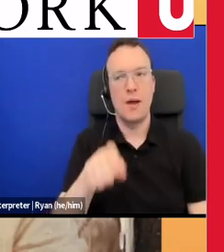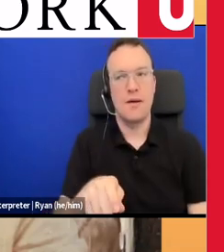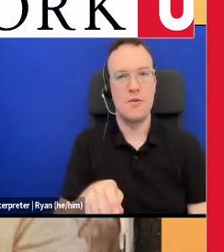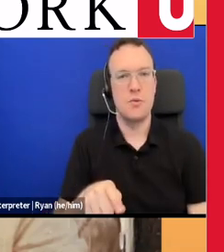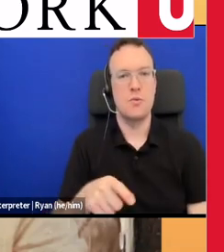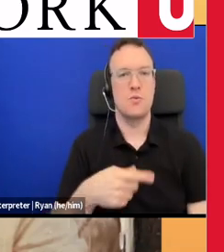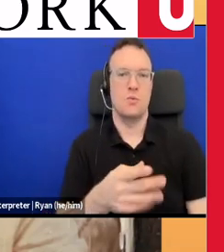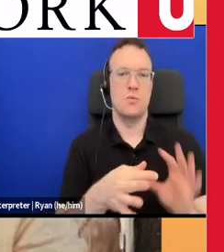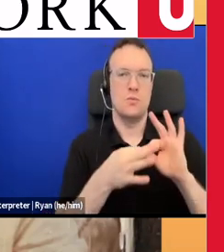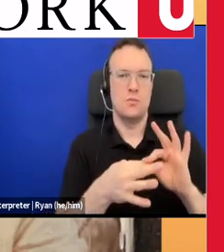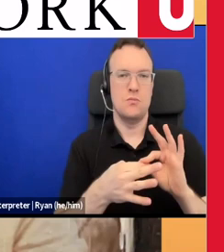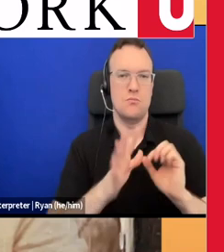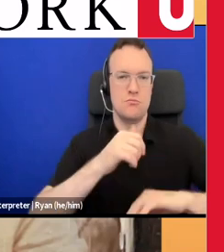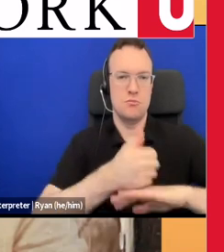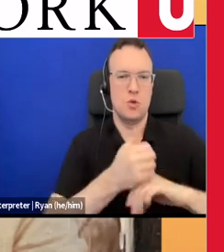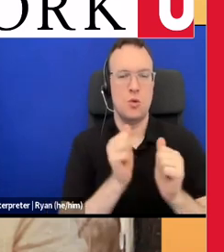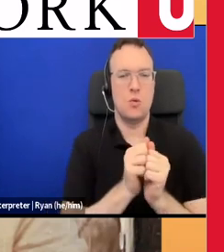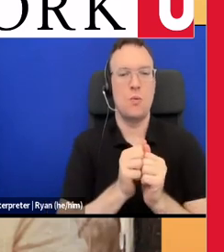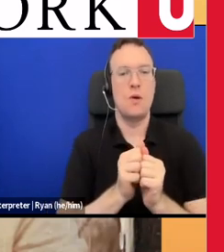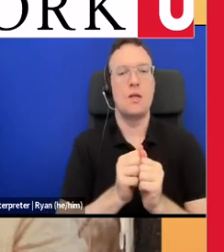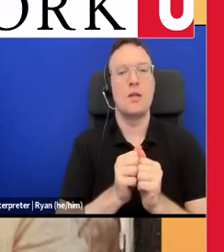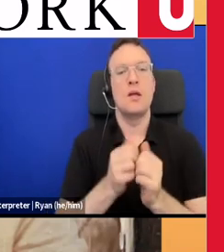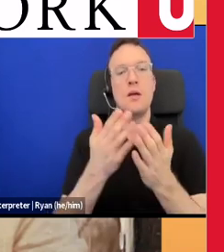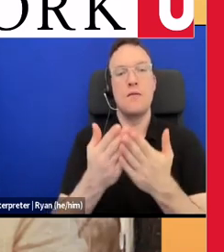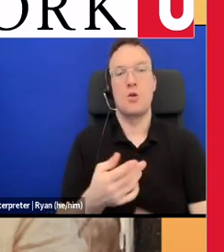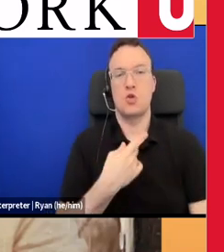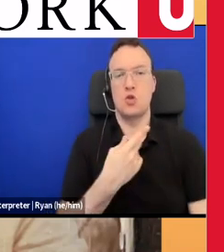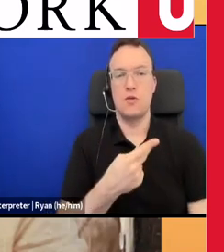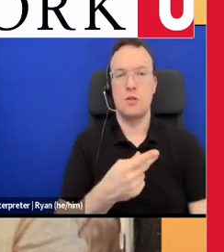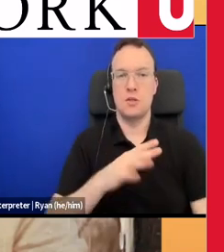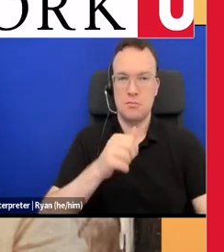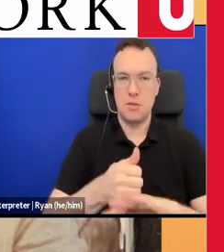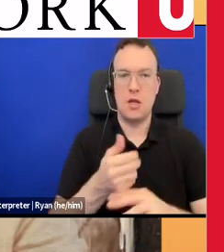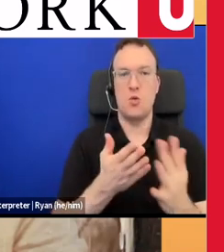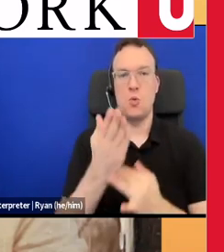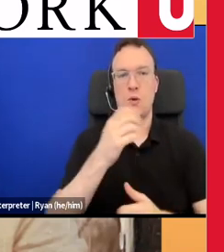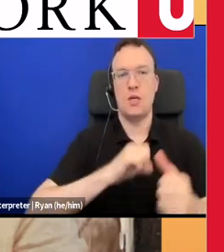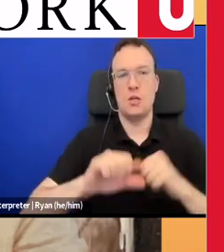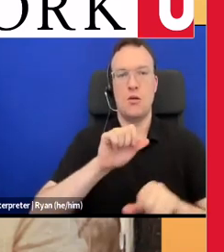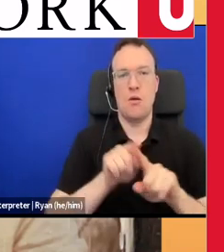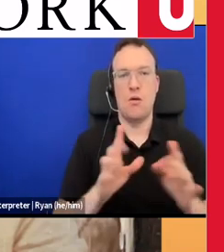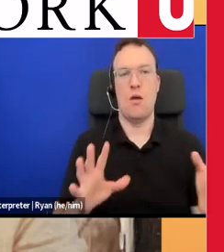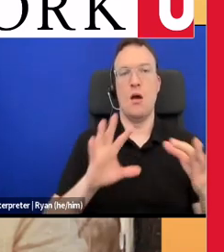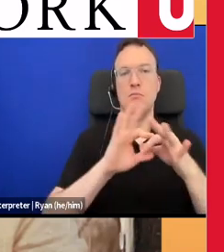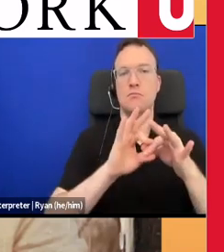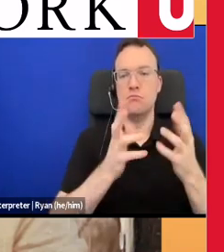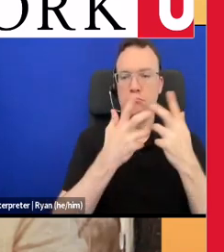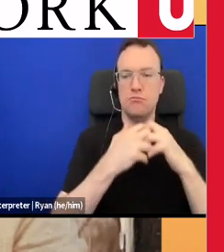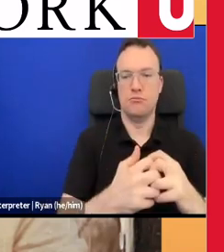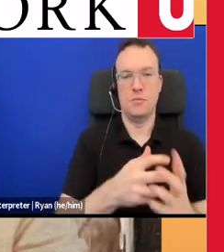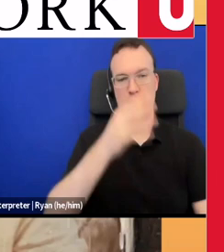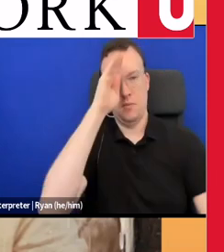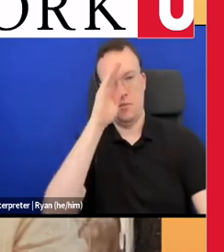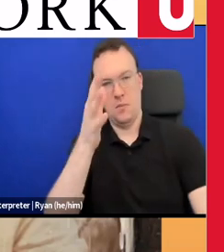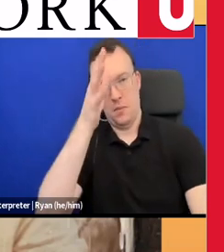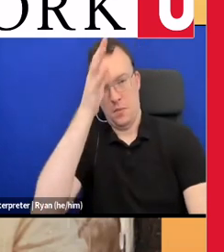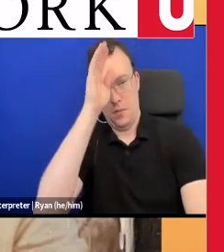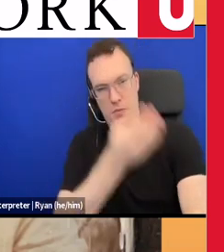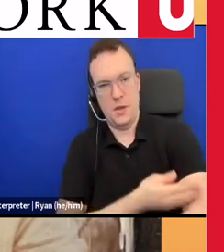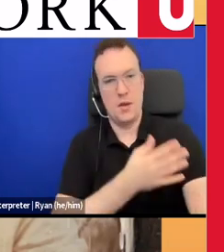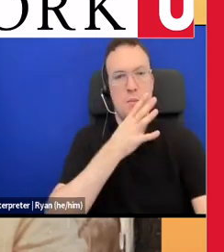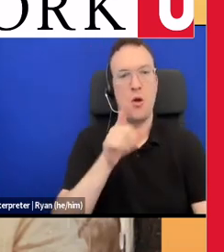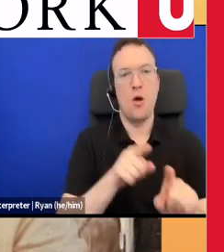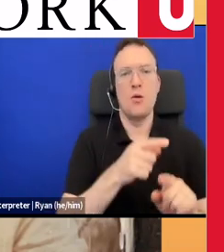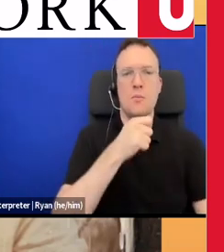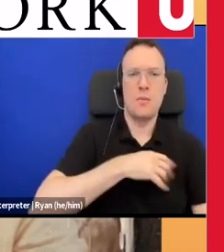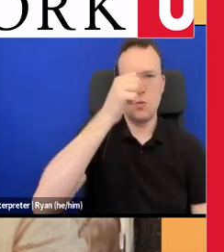is premised on the inalterability of the fact that we are made through each other and that our link to each other as mother and son, but also as man and woman,